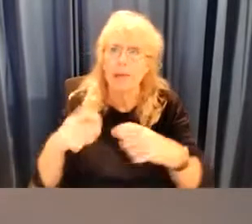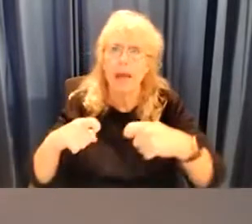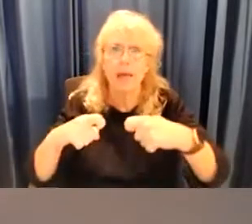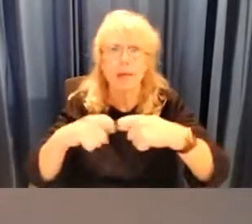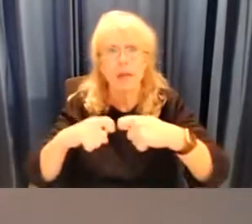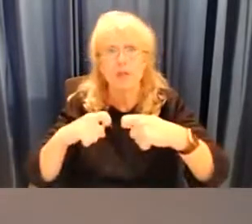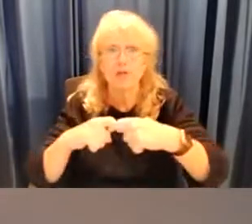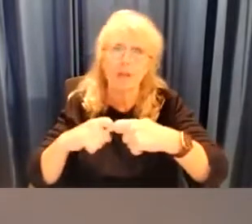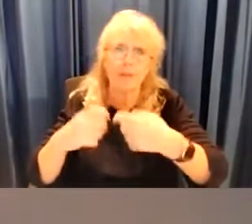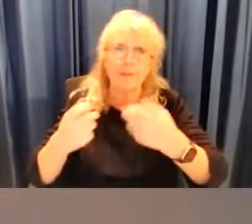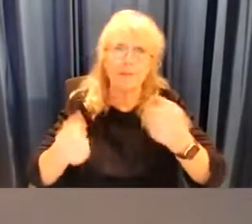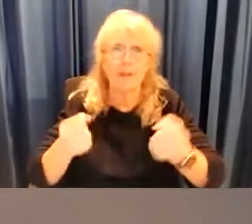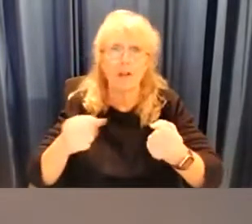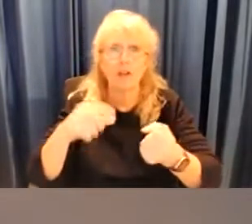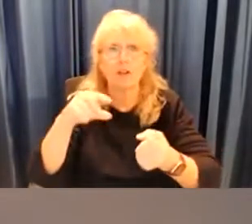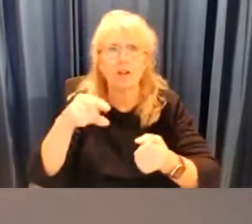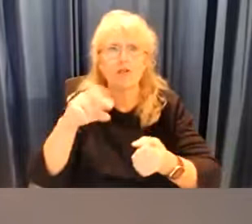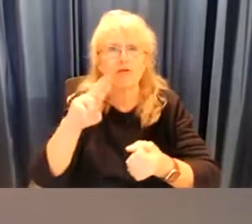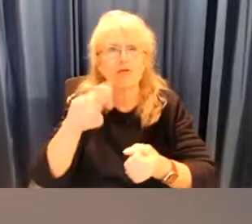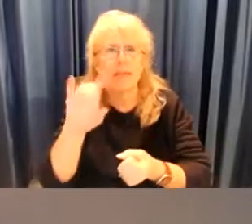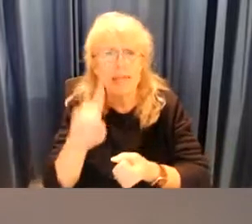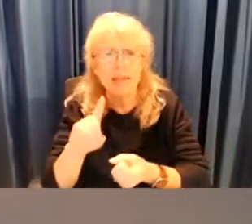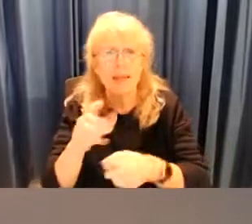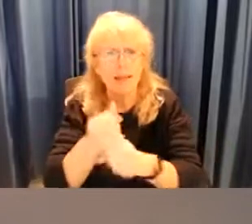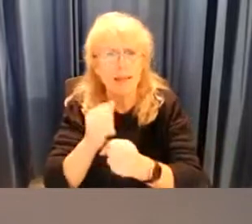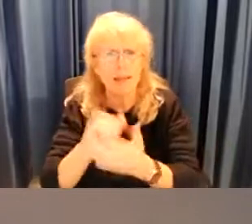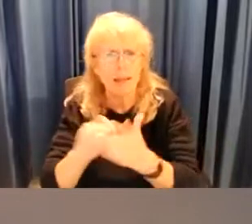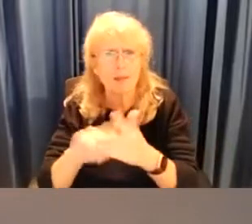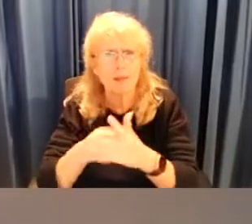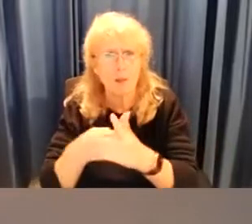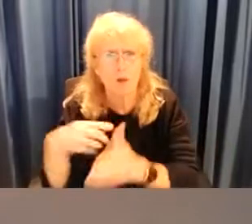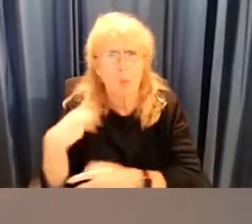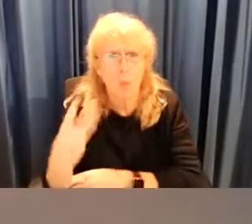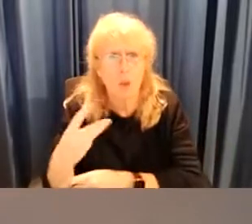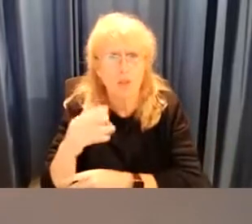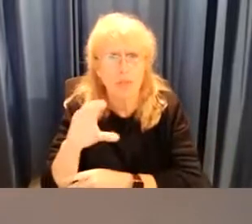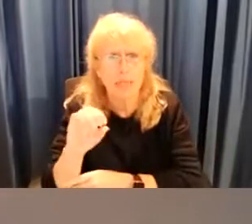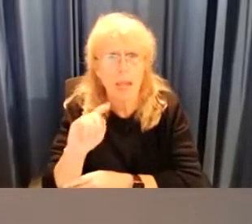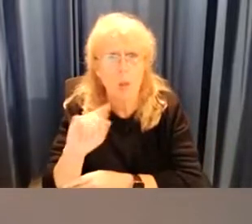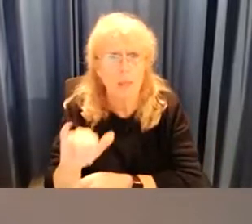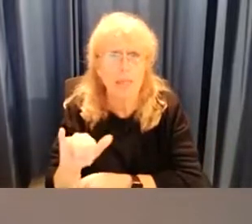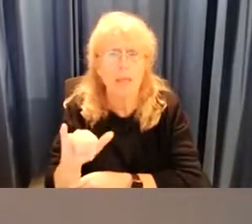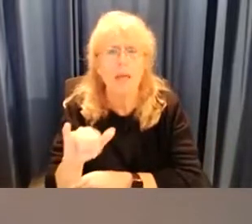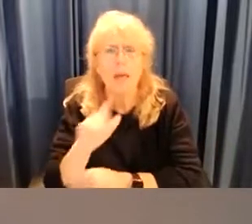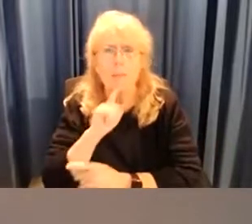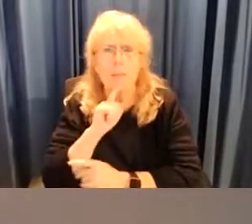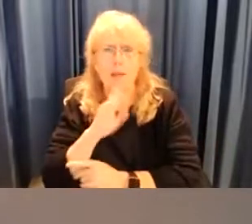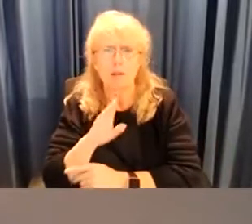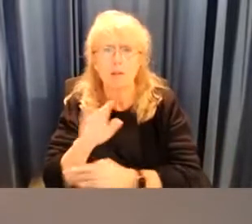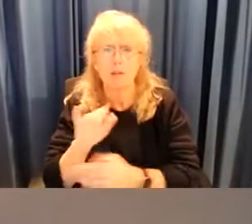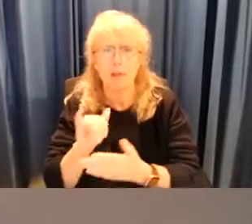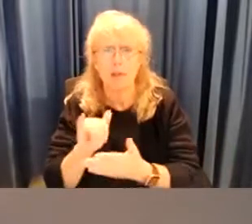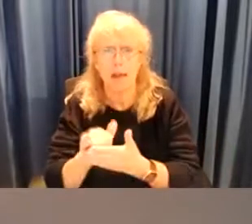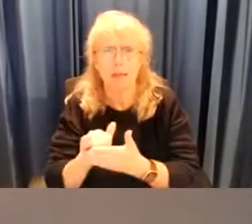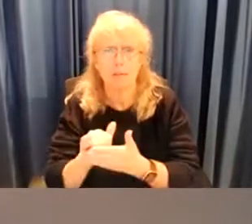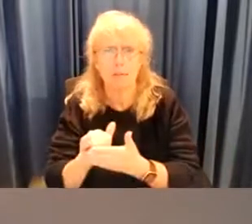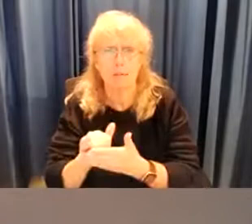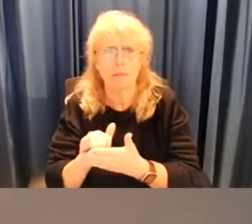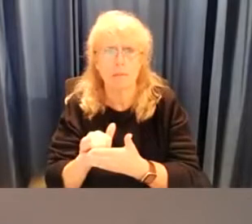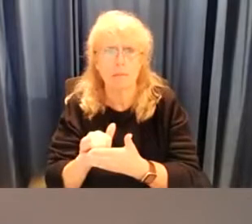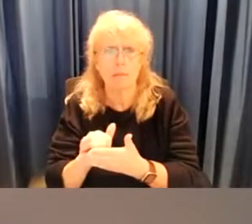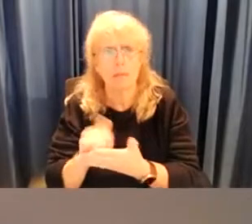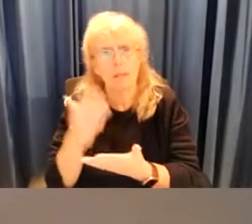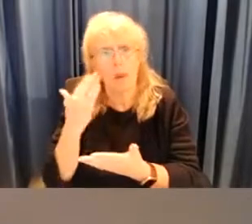you know, get that started in Washington County, make sure that there are enough, you know, really support that.